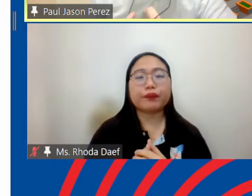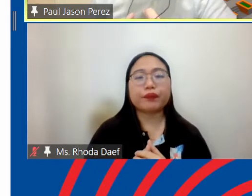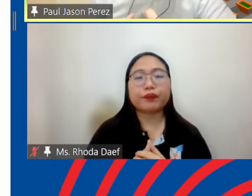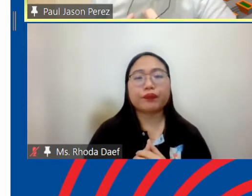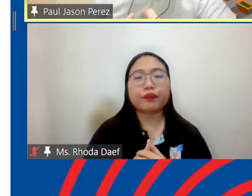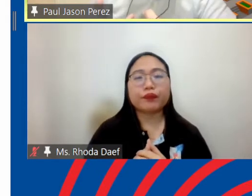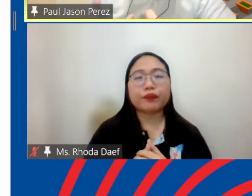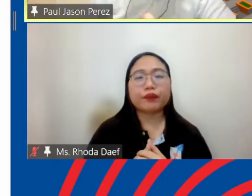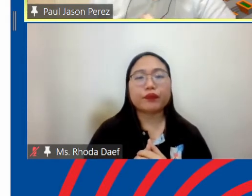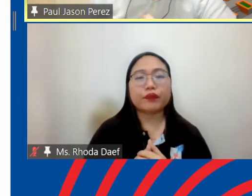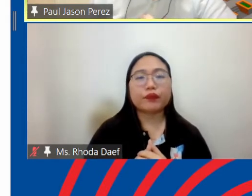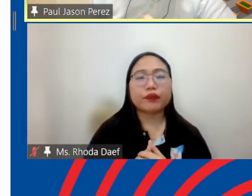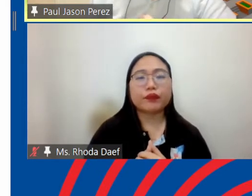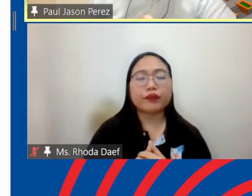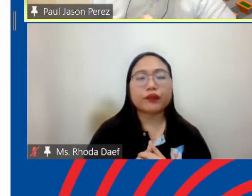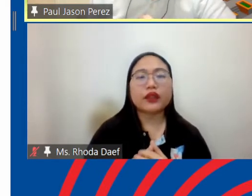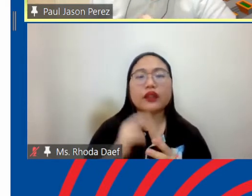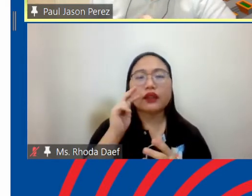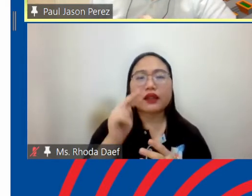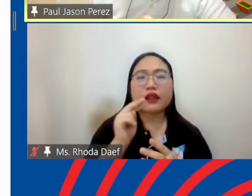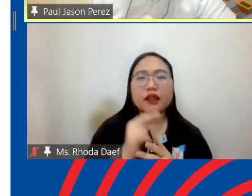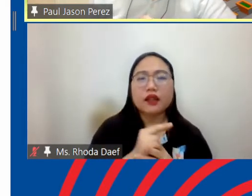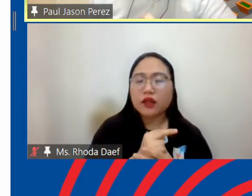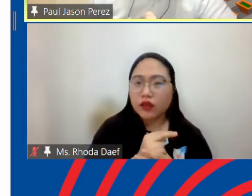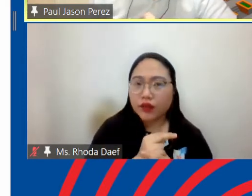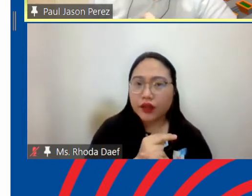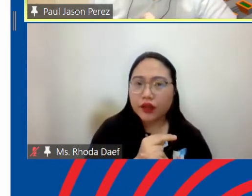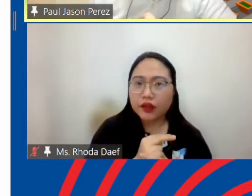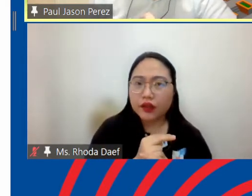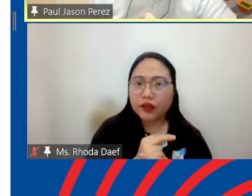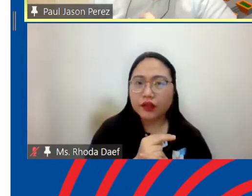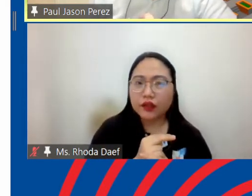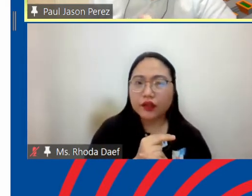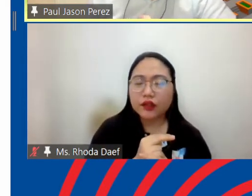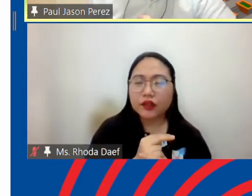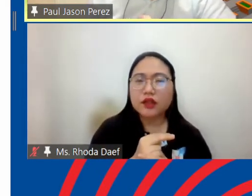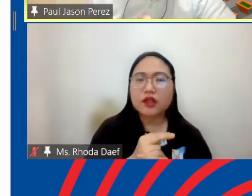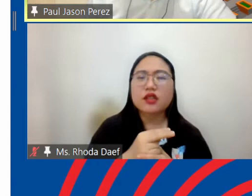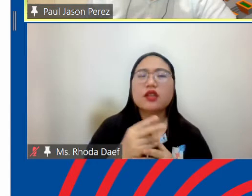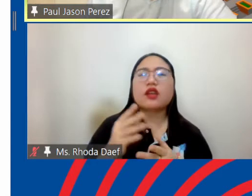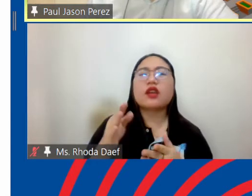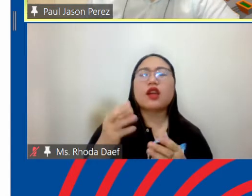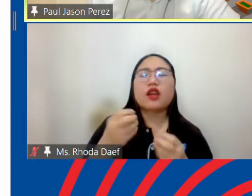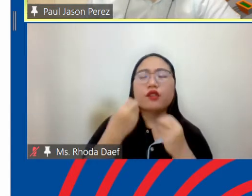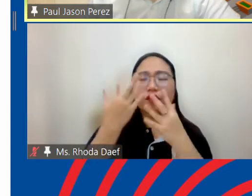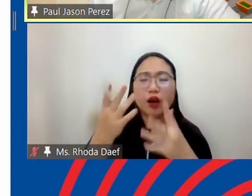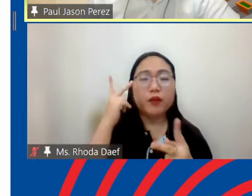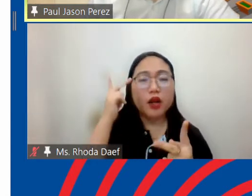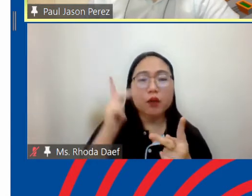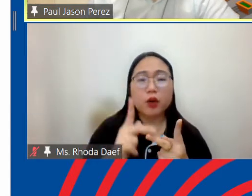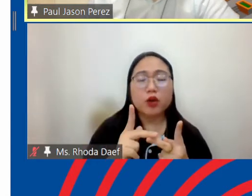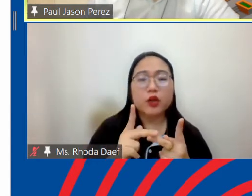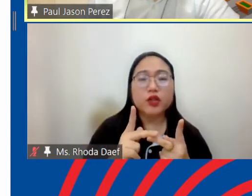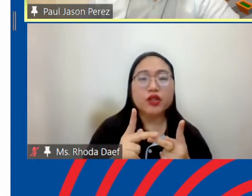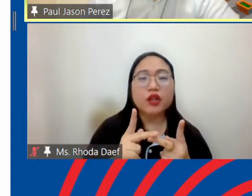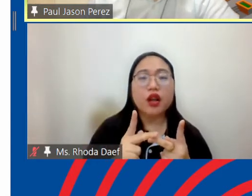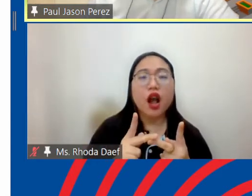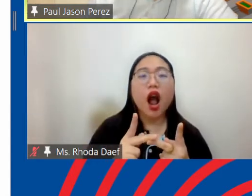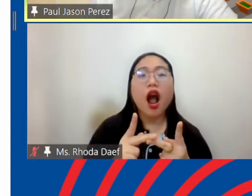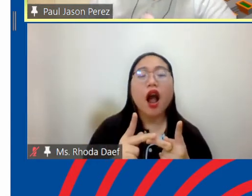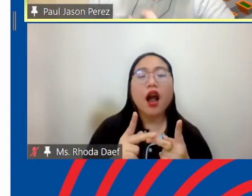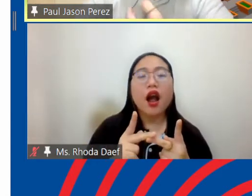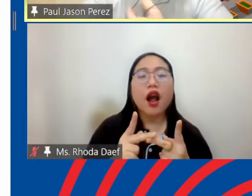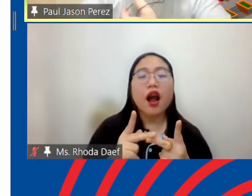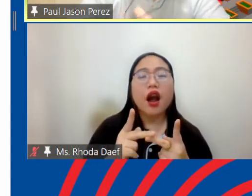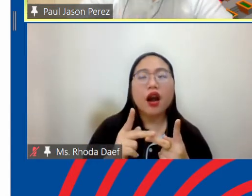need to inform them the purposes for which their data are being or are to be processed. And